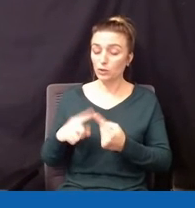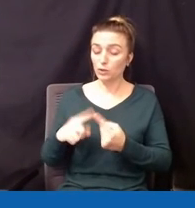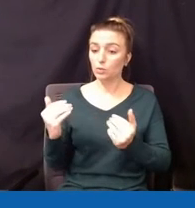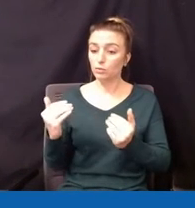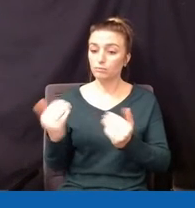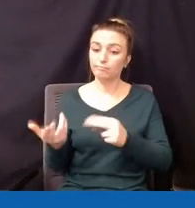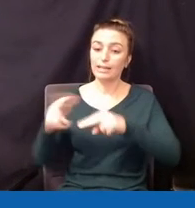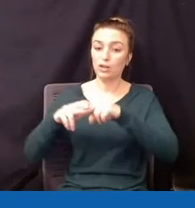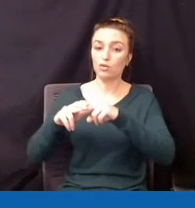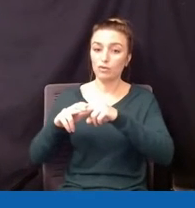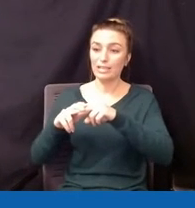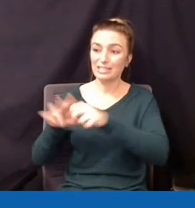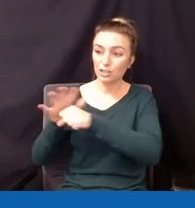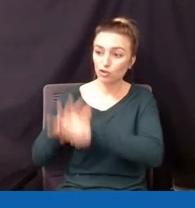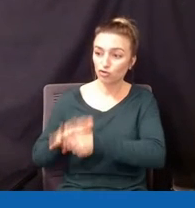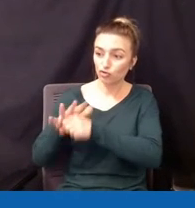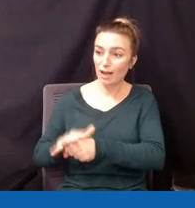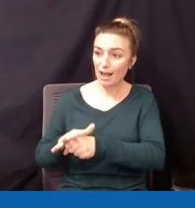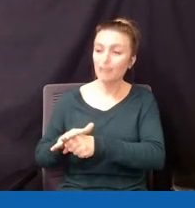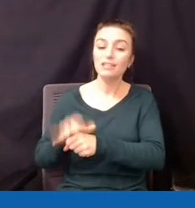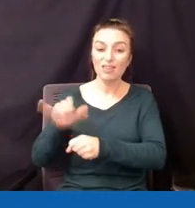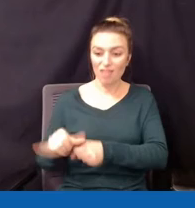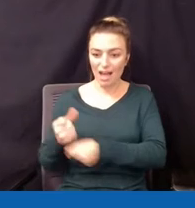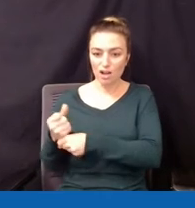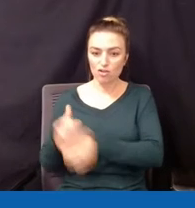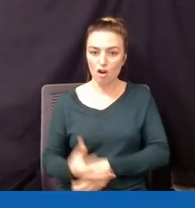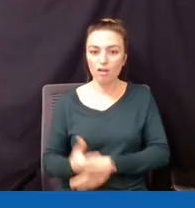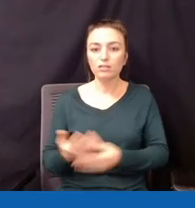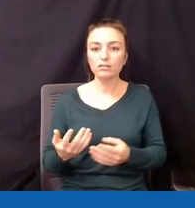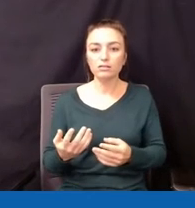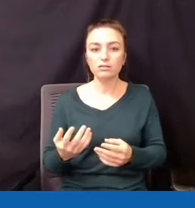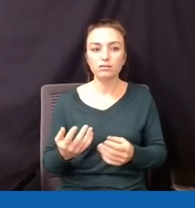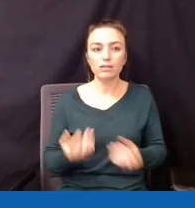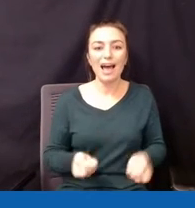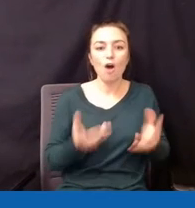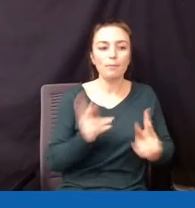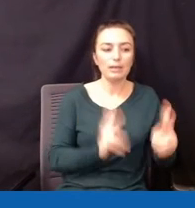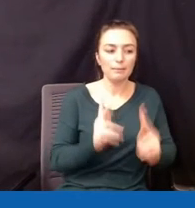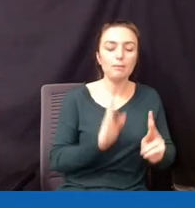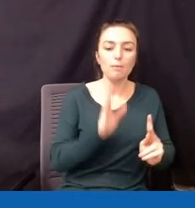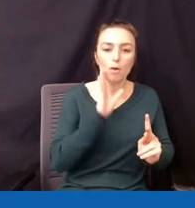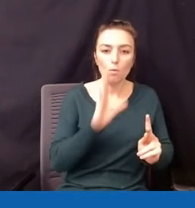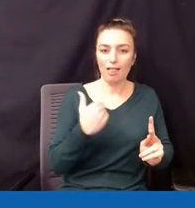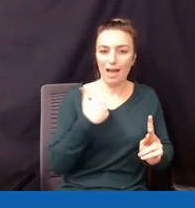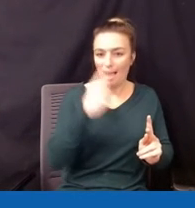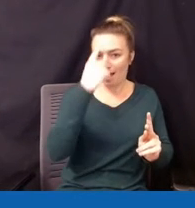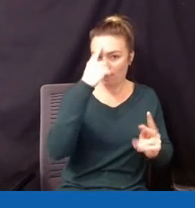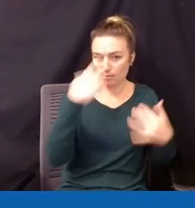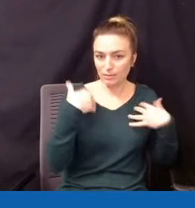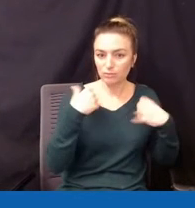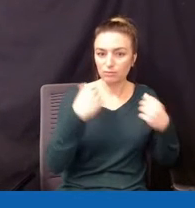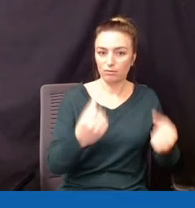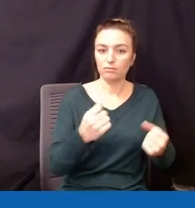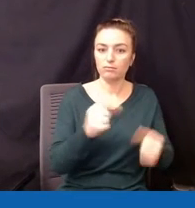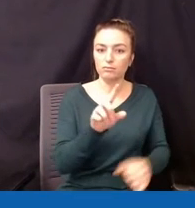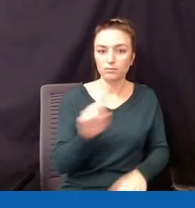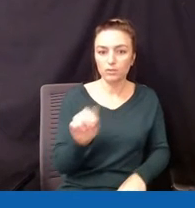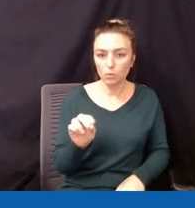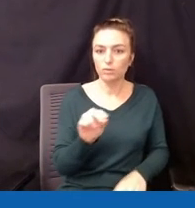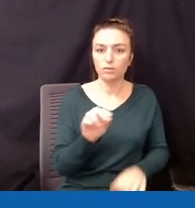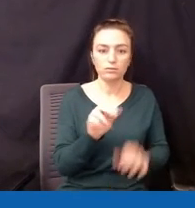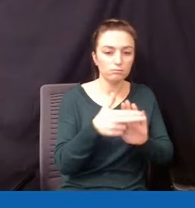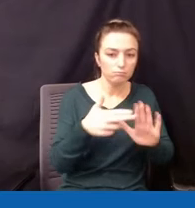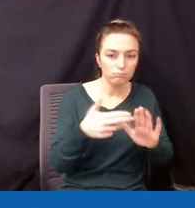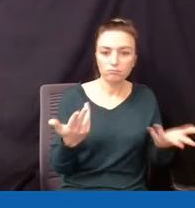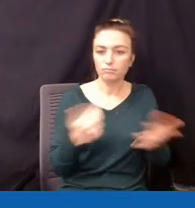inevitably this will fuel an increase in the numbers of people who have clinically significant mental disorders. And what really worries